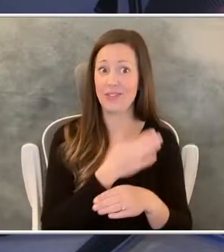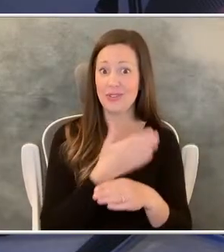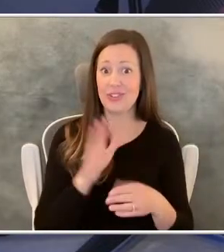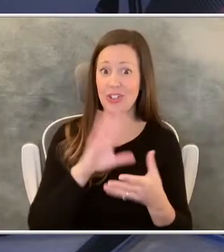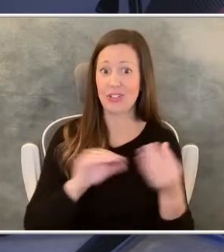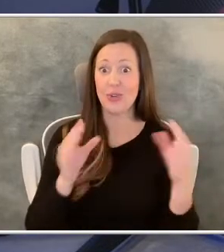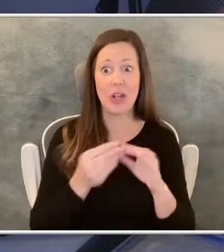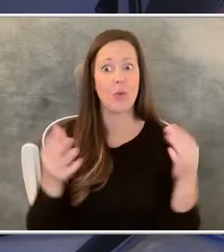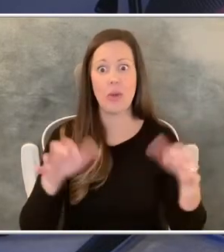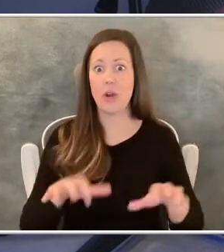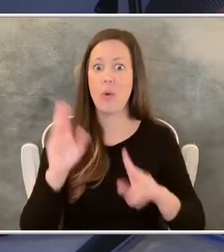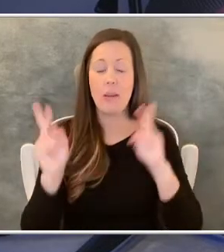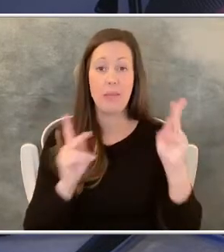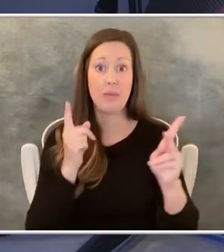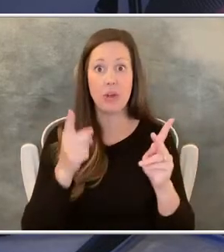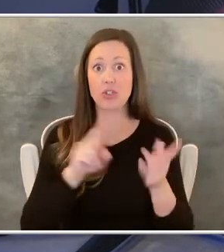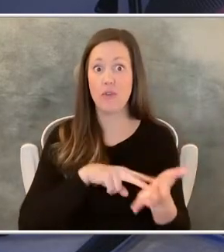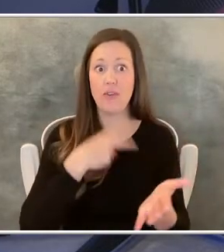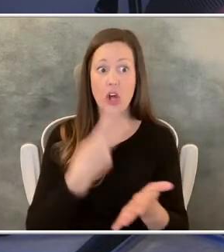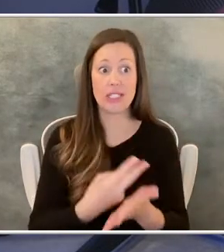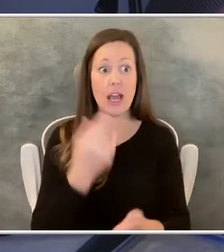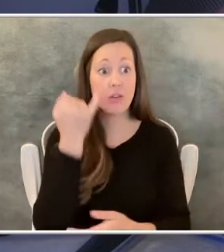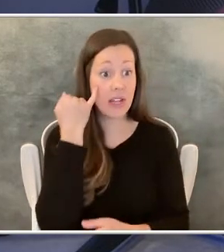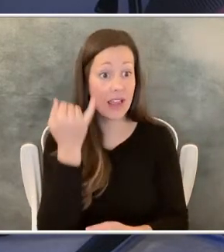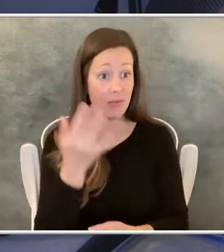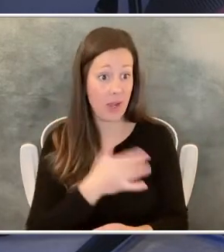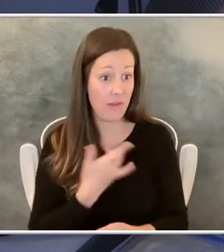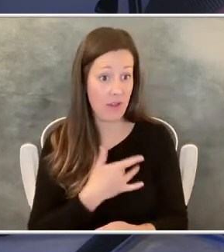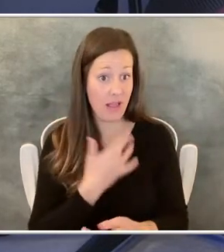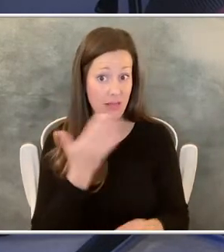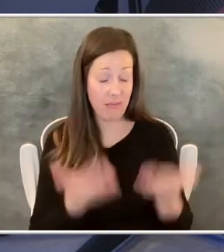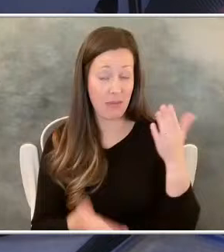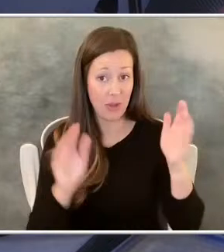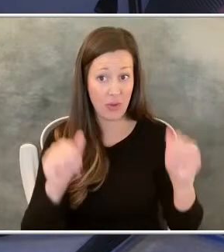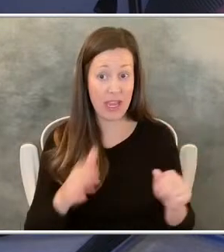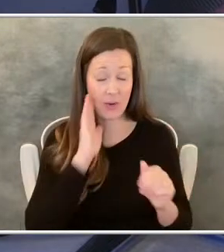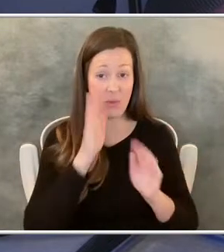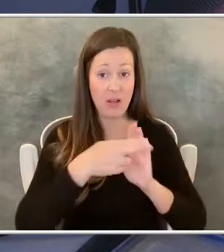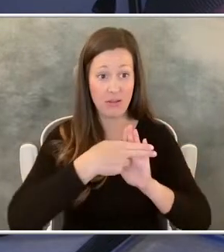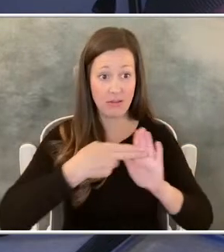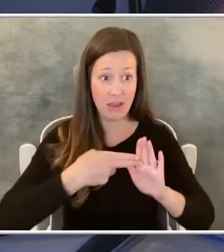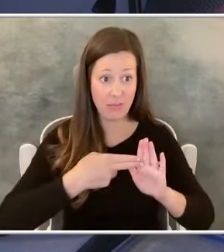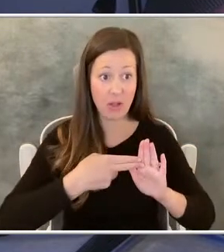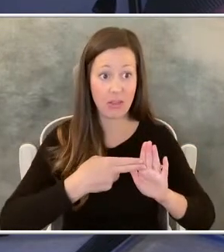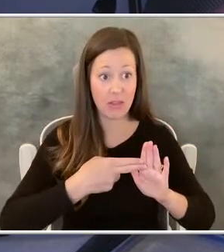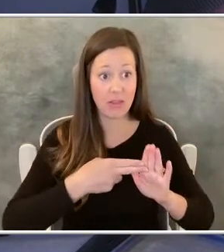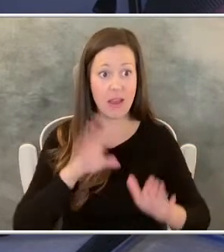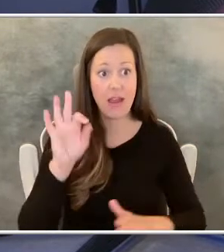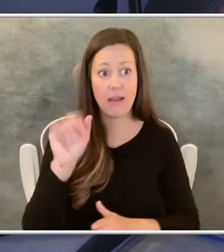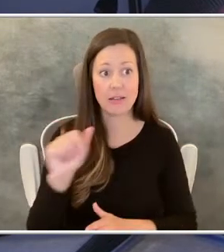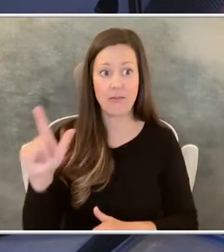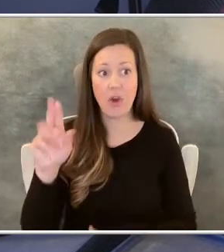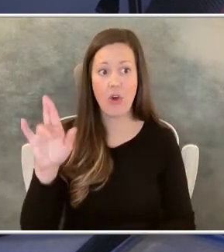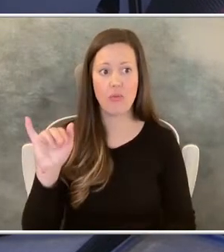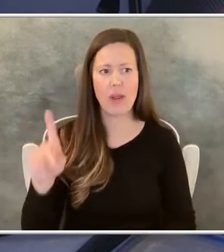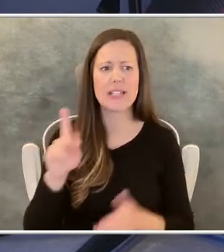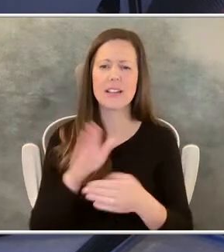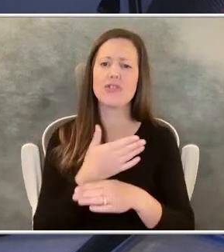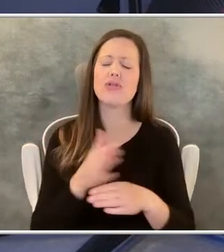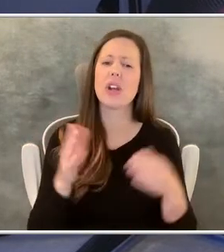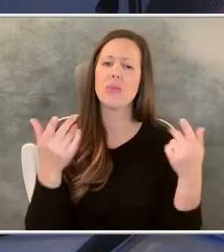down. If we think that you can, we label you a fall risk. Share what happened in your